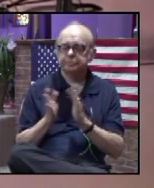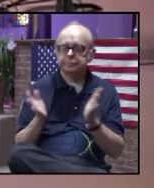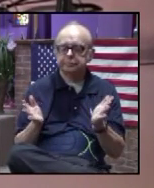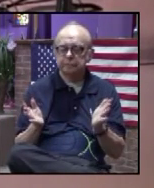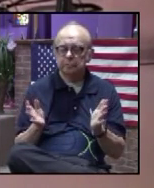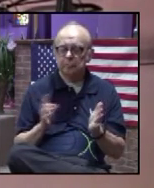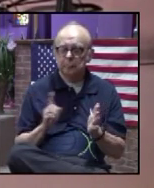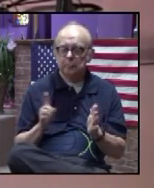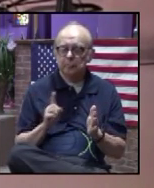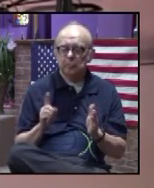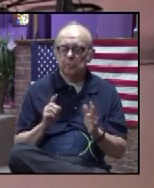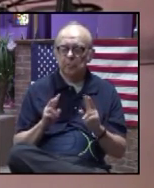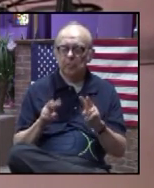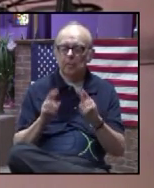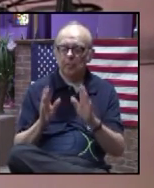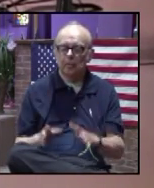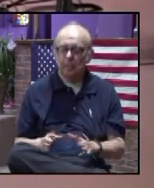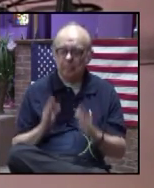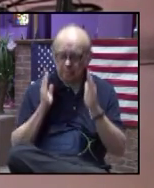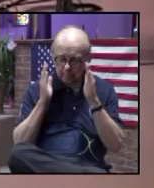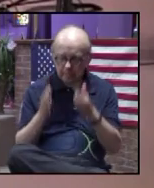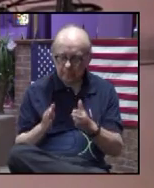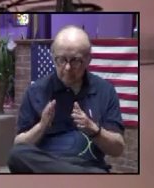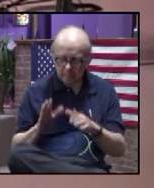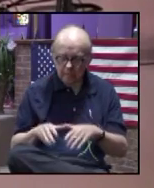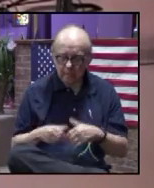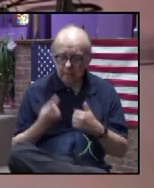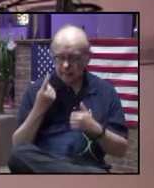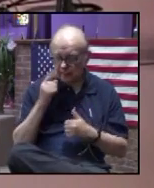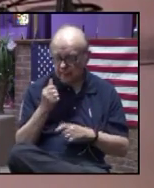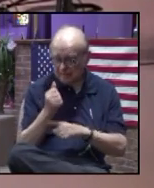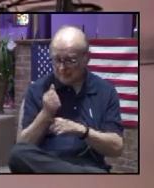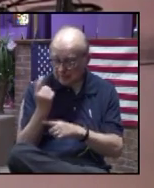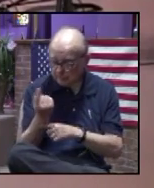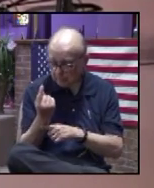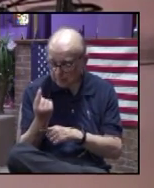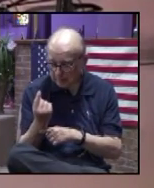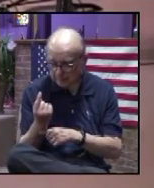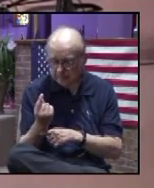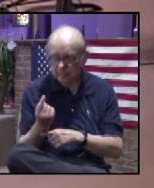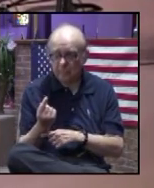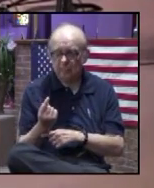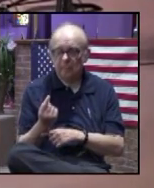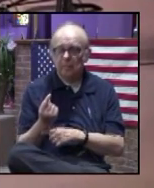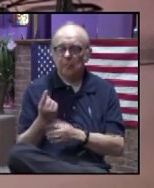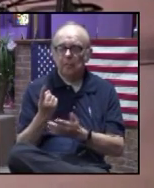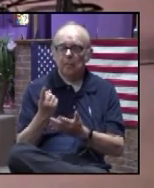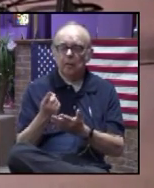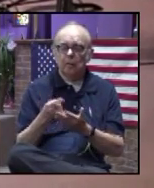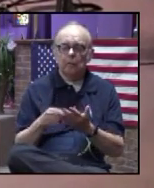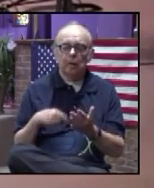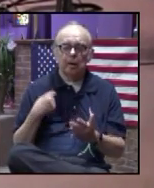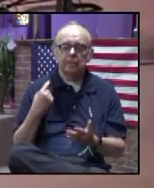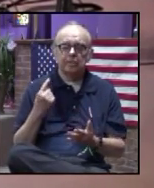where spectators are focused on living for themselves. What can